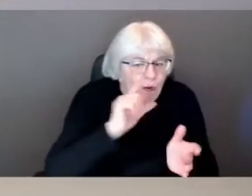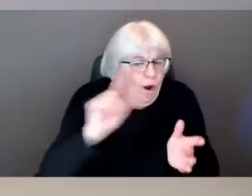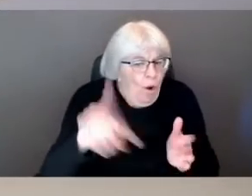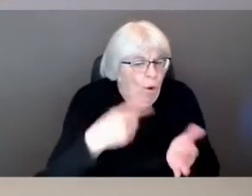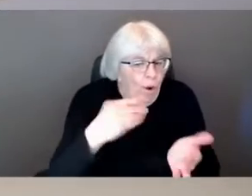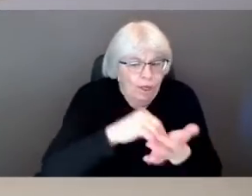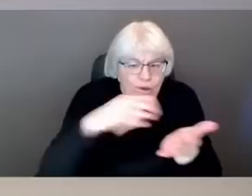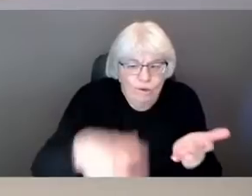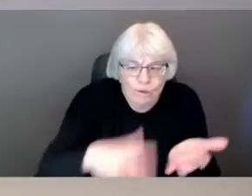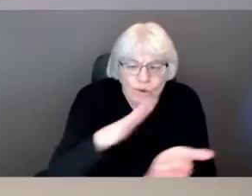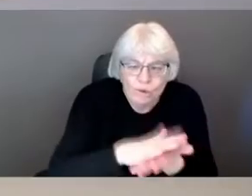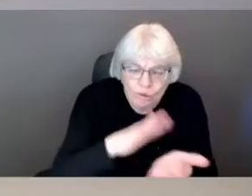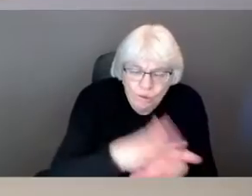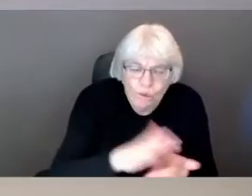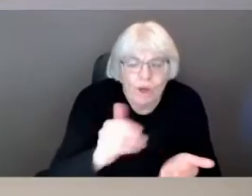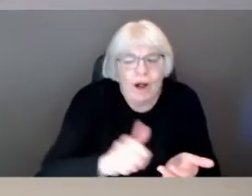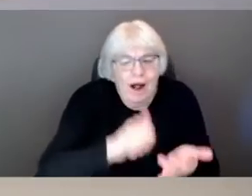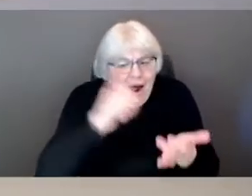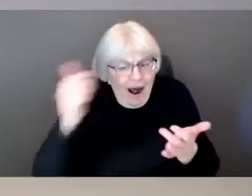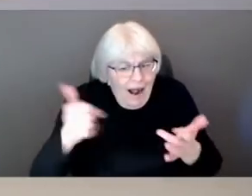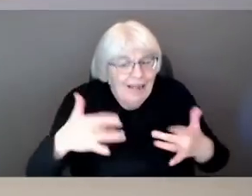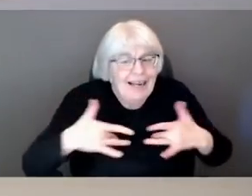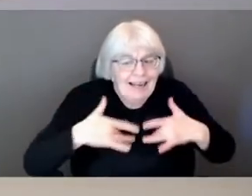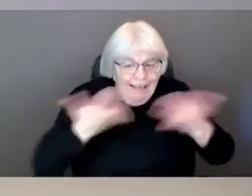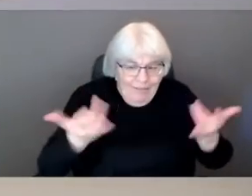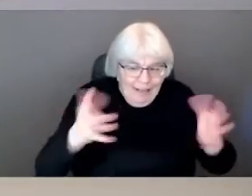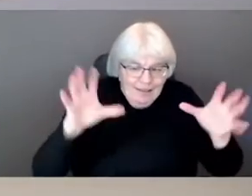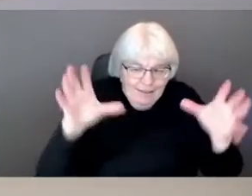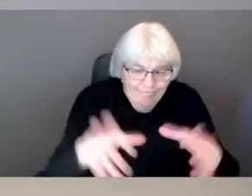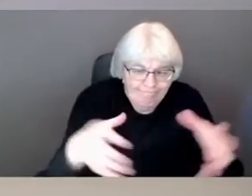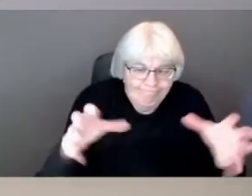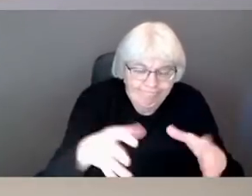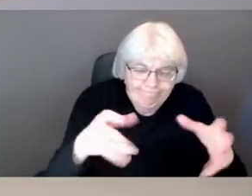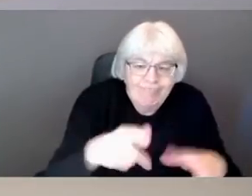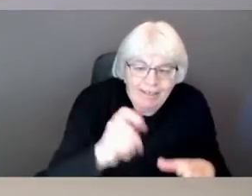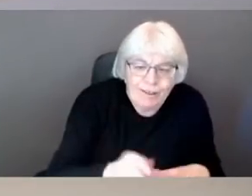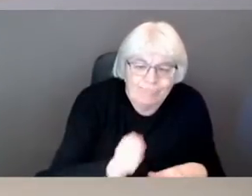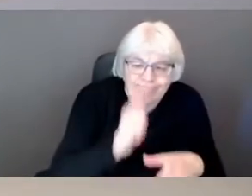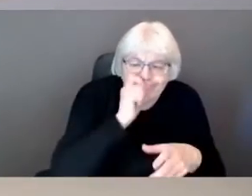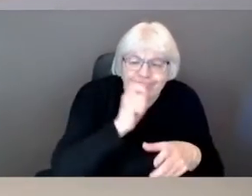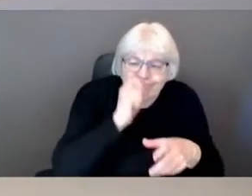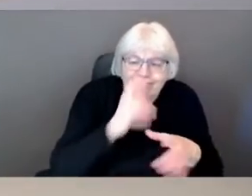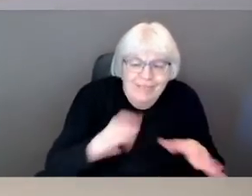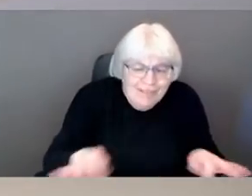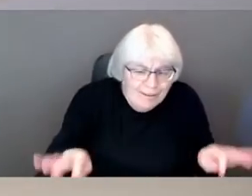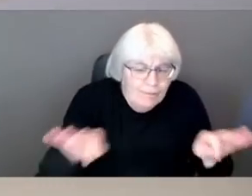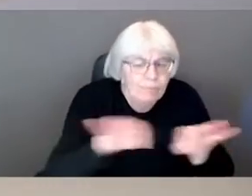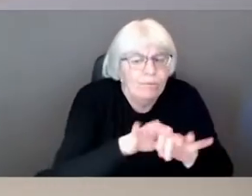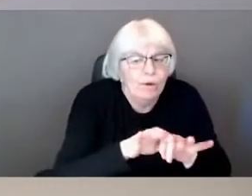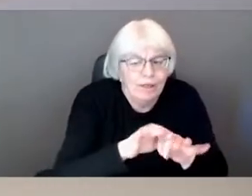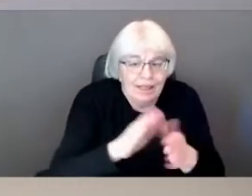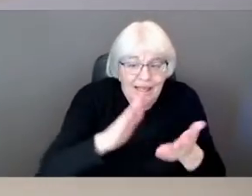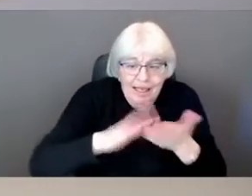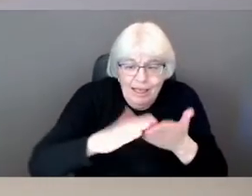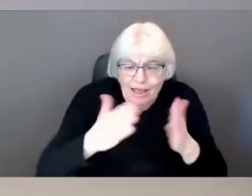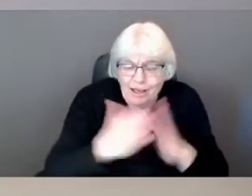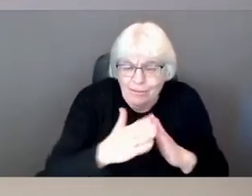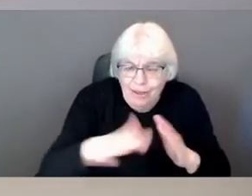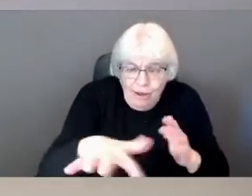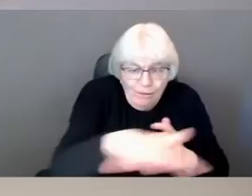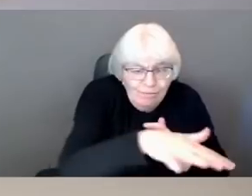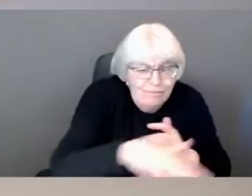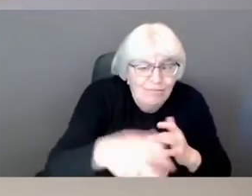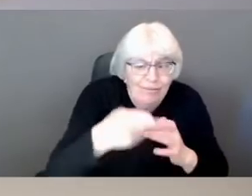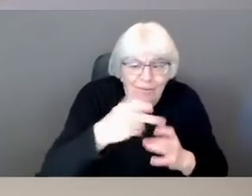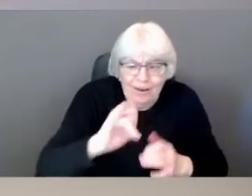much in all our communities here in PI. There's so many interactions between different schools,